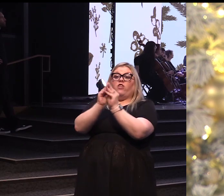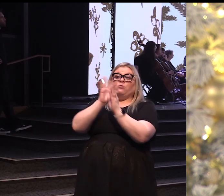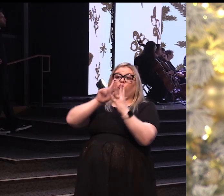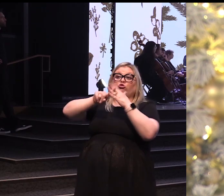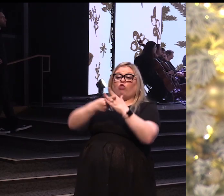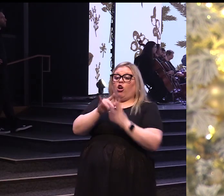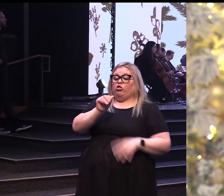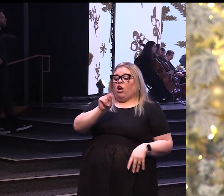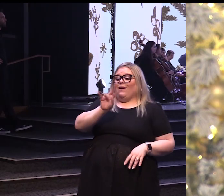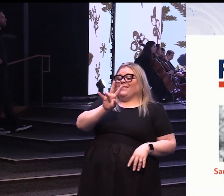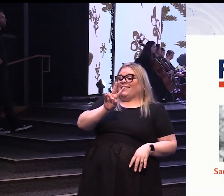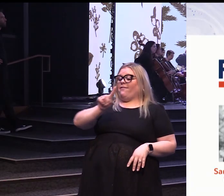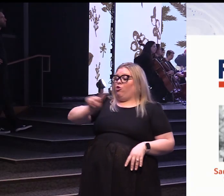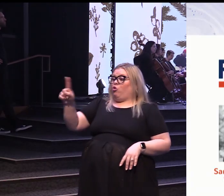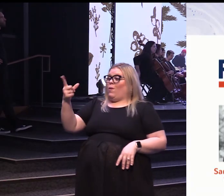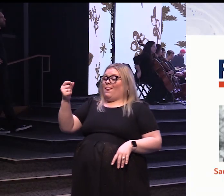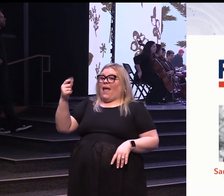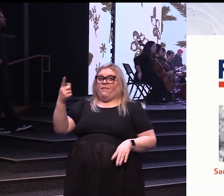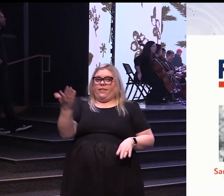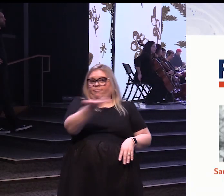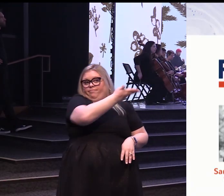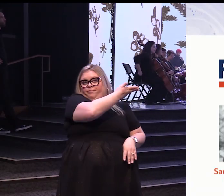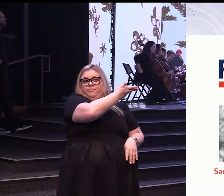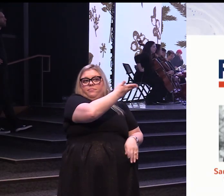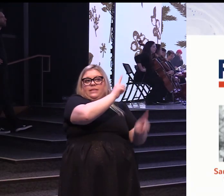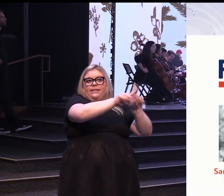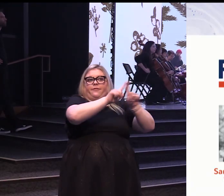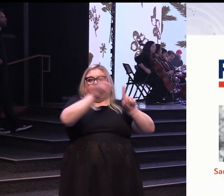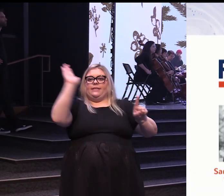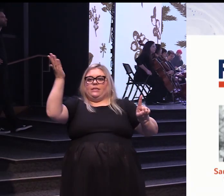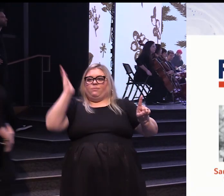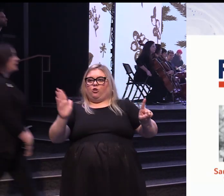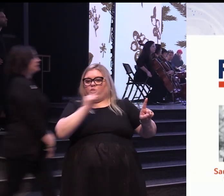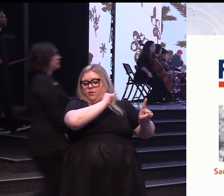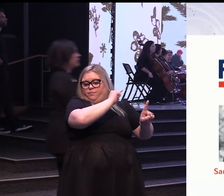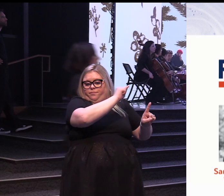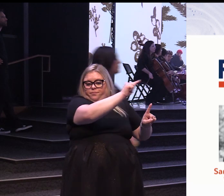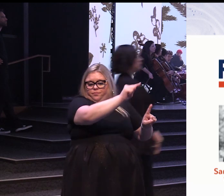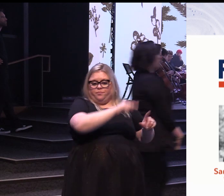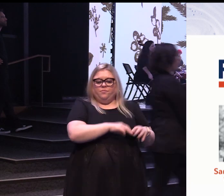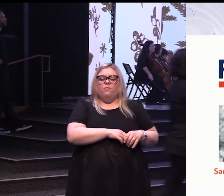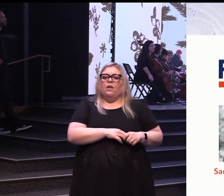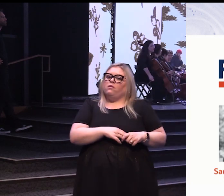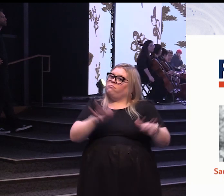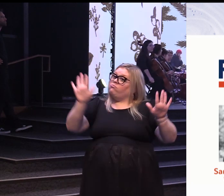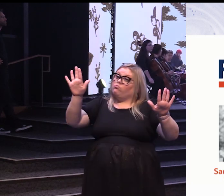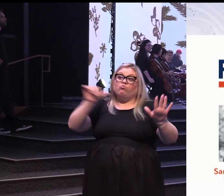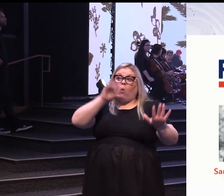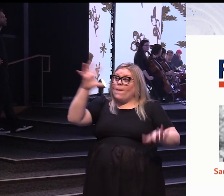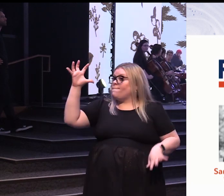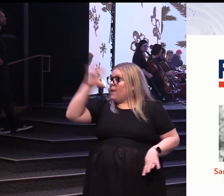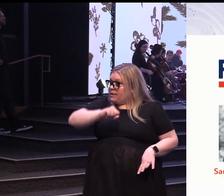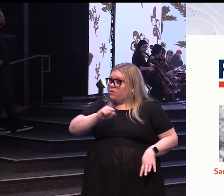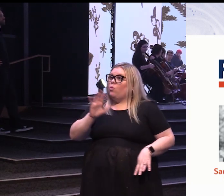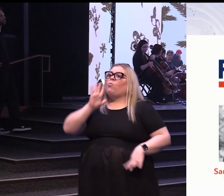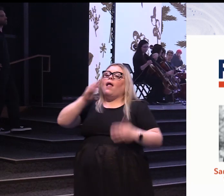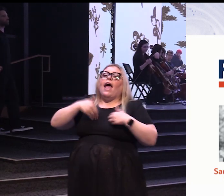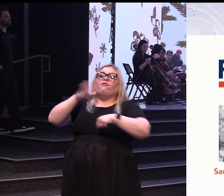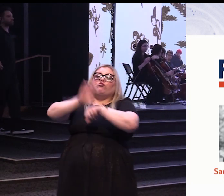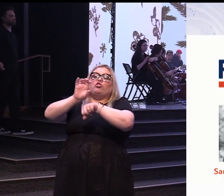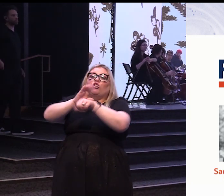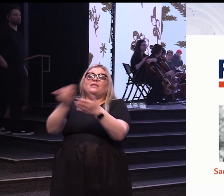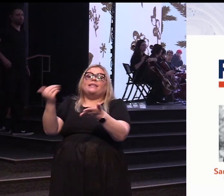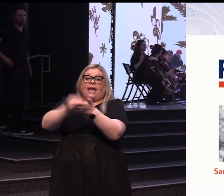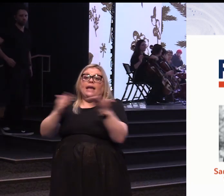7th through January 11th. You saw the commercial earlier. It's going to be a great packed lineup. You don't want to miss it. We will have church again on